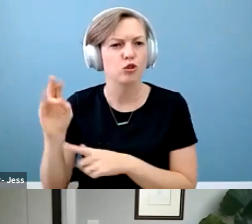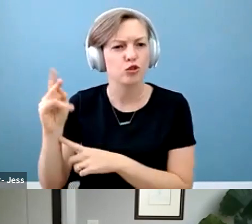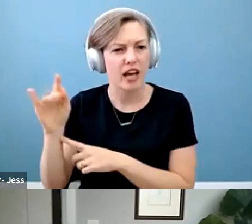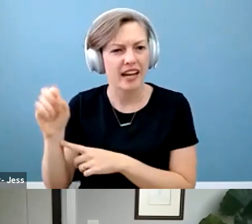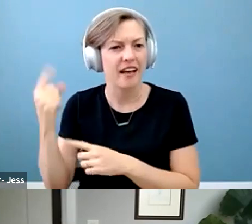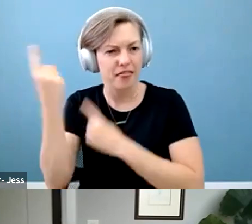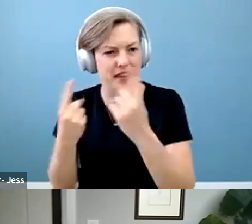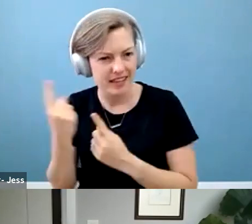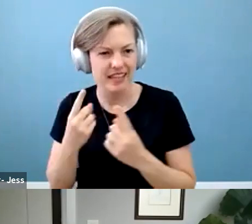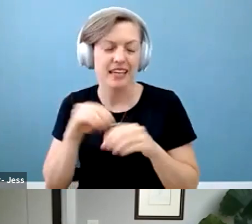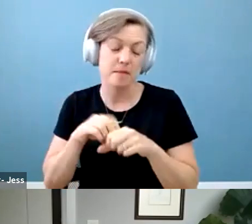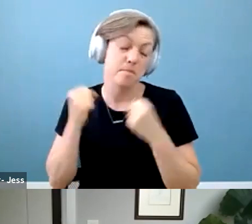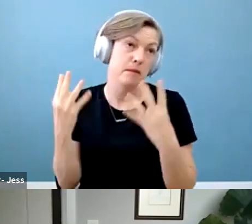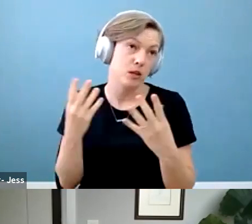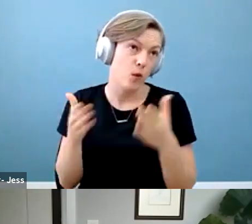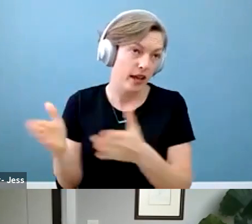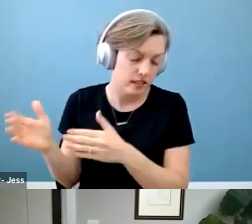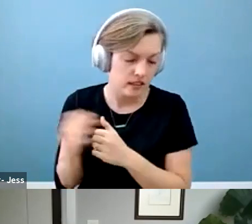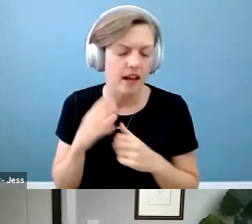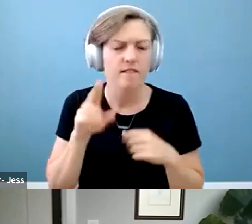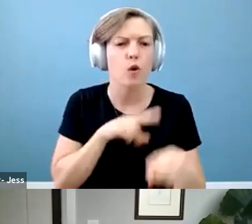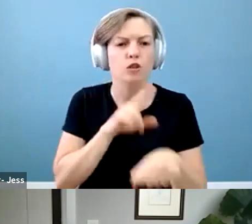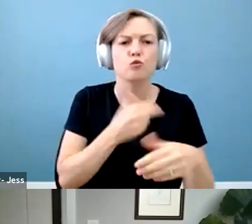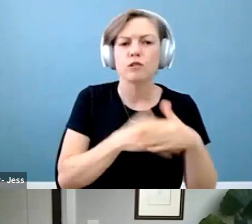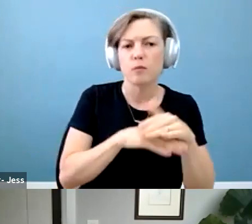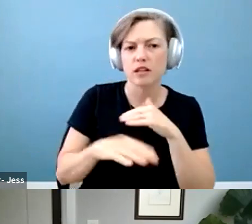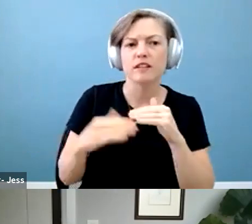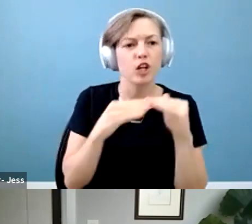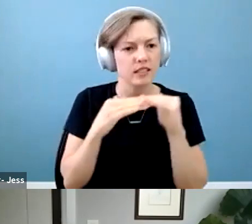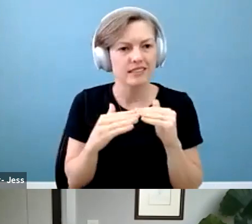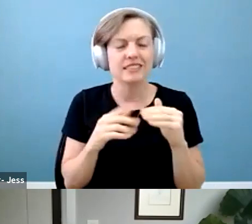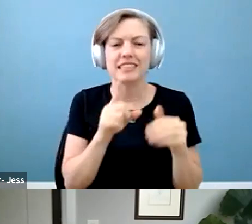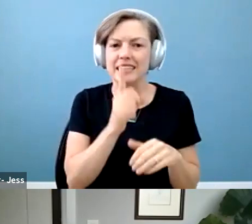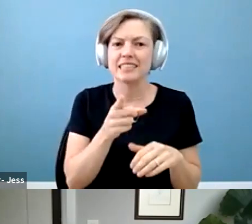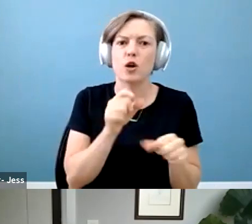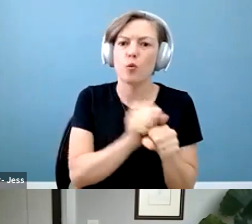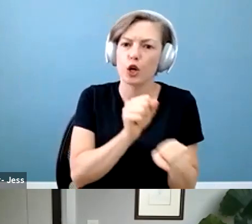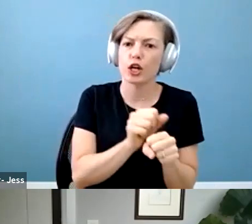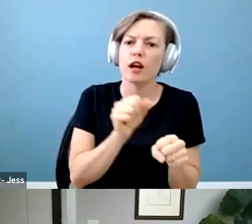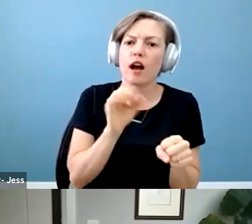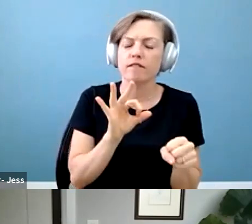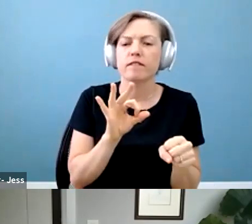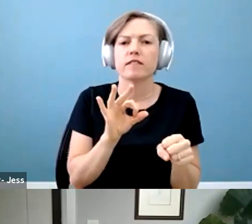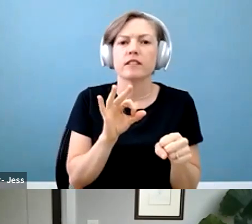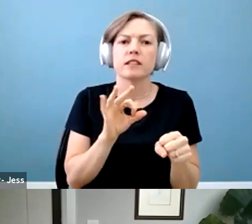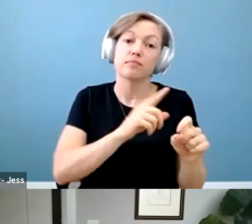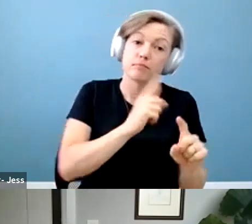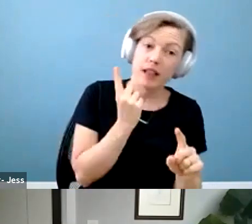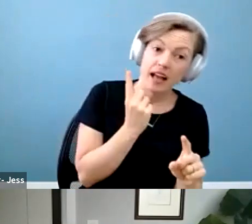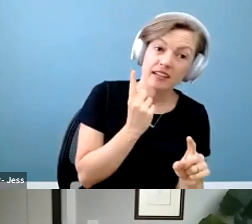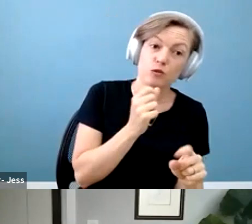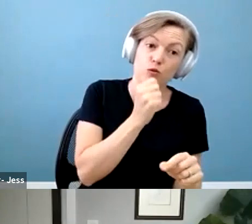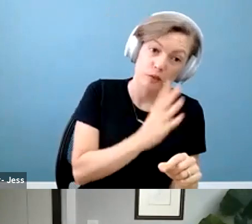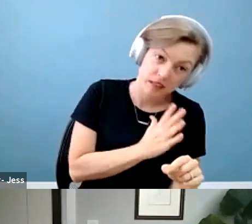in many ways. And of course, reproductive justice is the work of Black